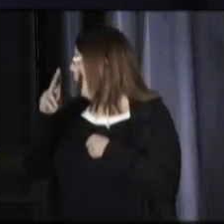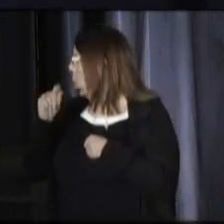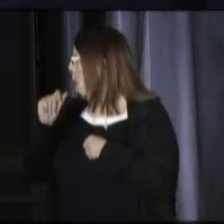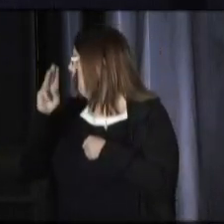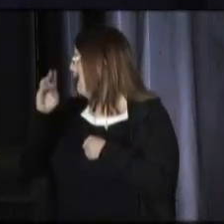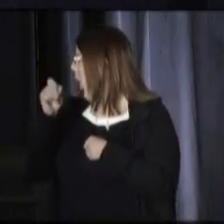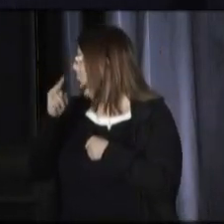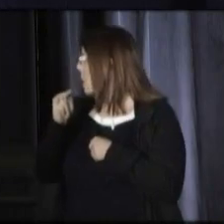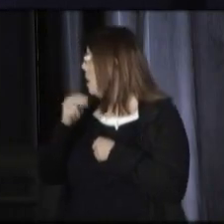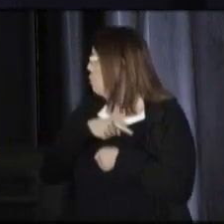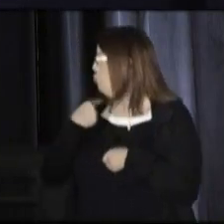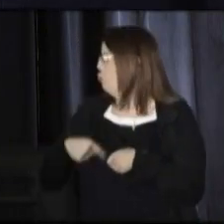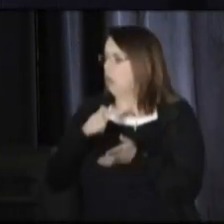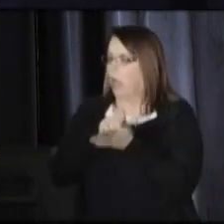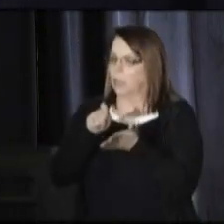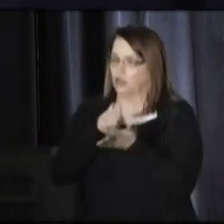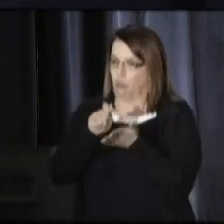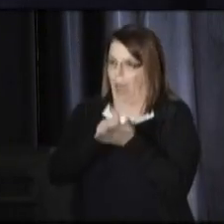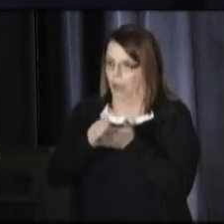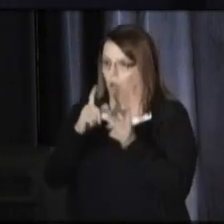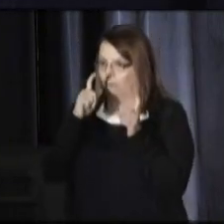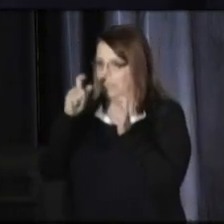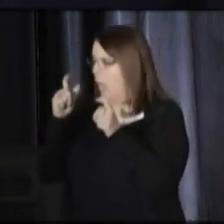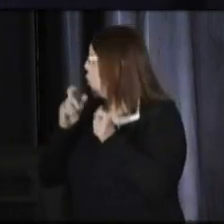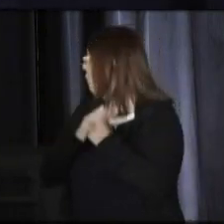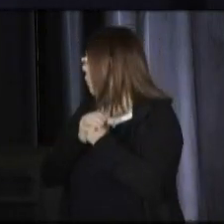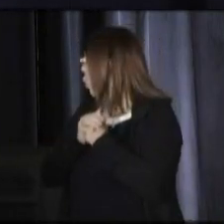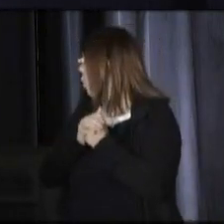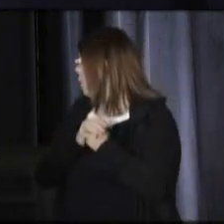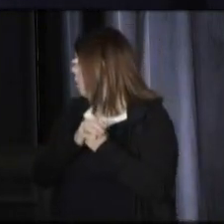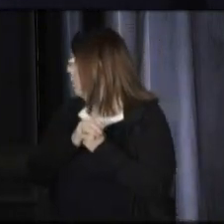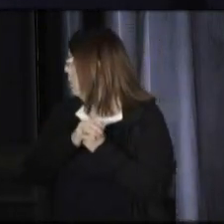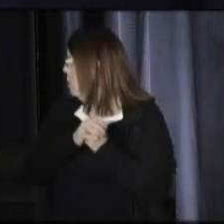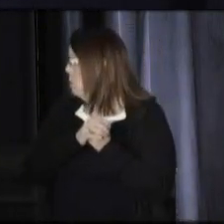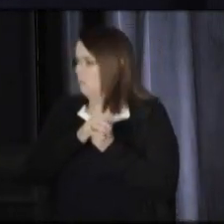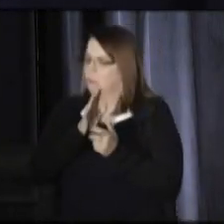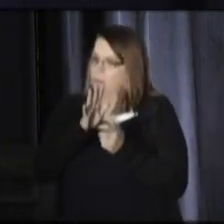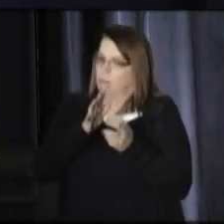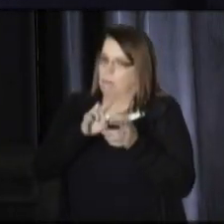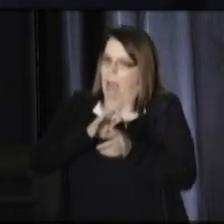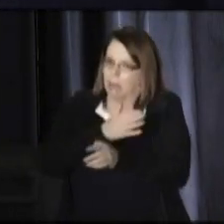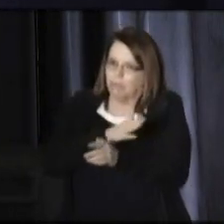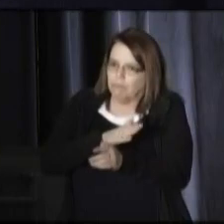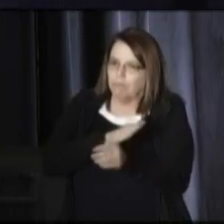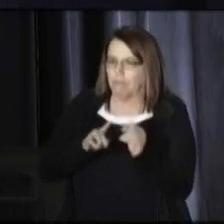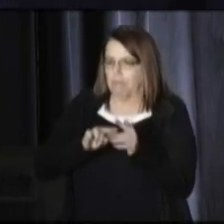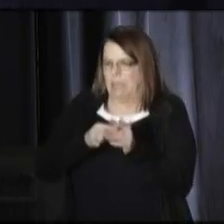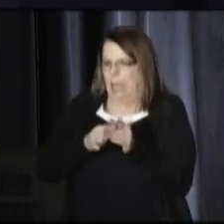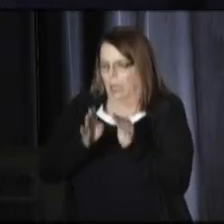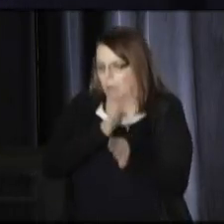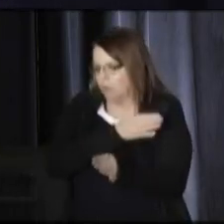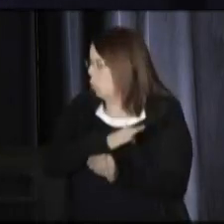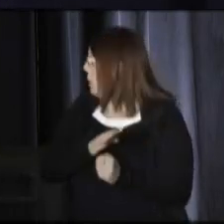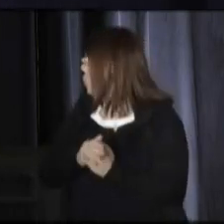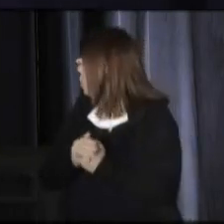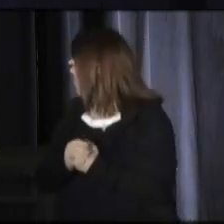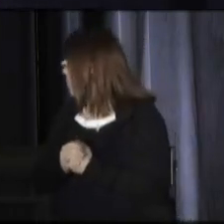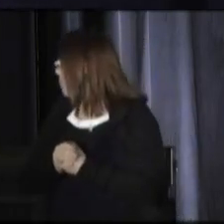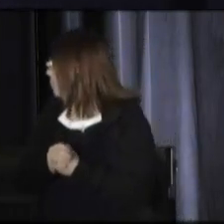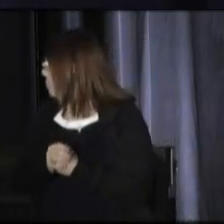short story collection, Gods of Want, is forthcoming in 2022. T. Kira